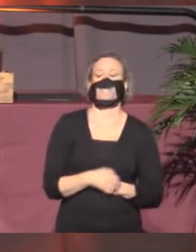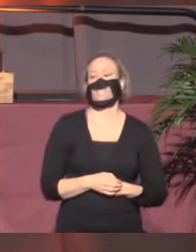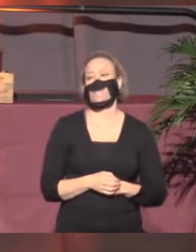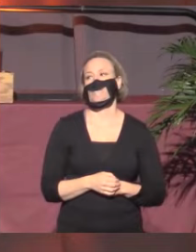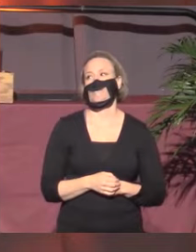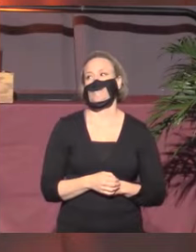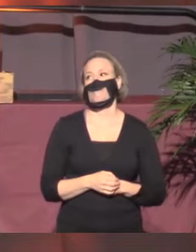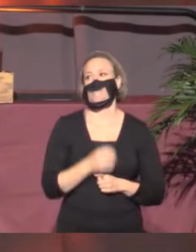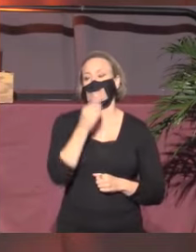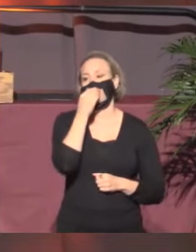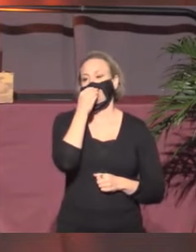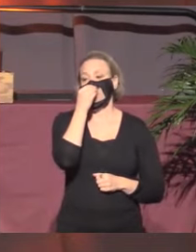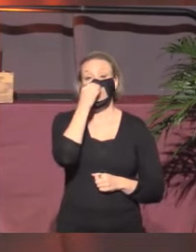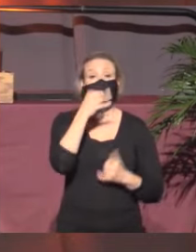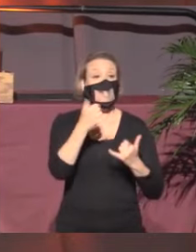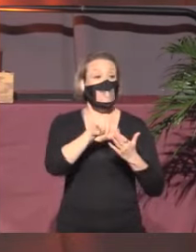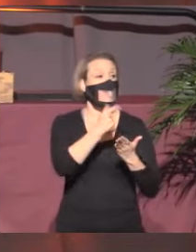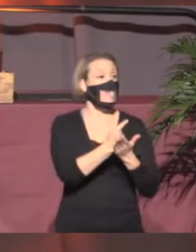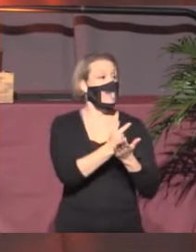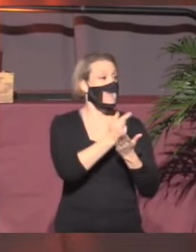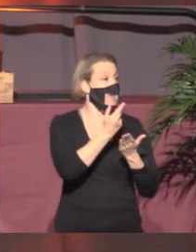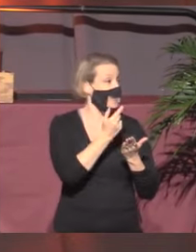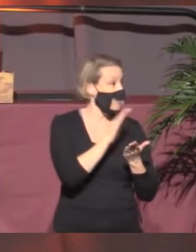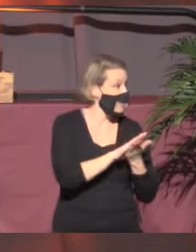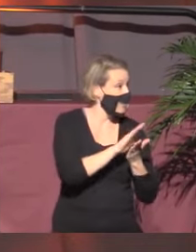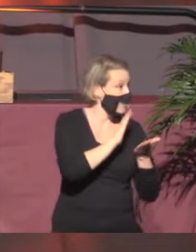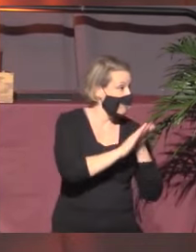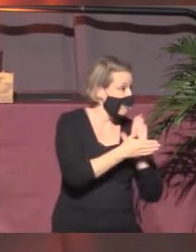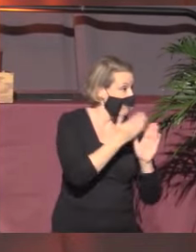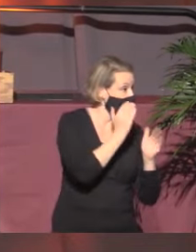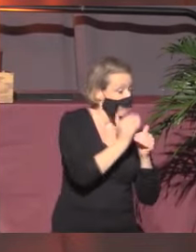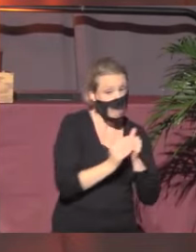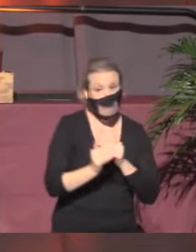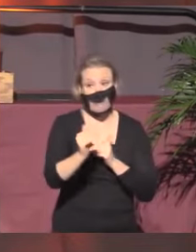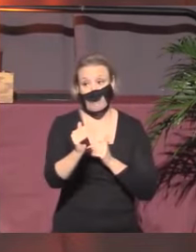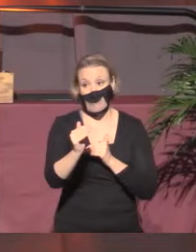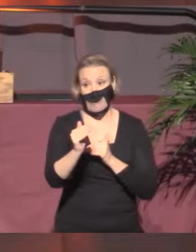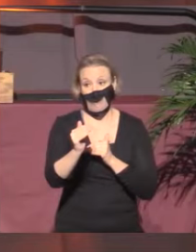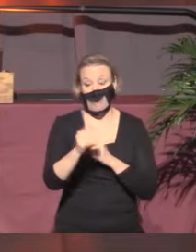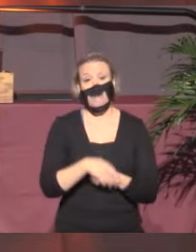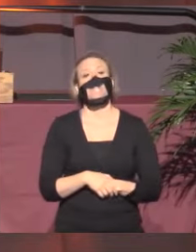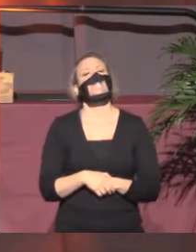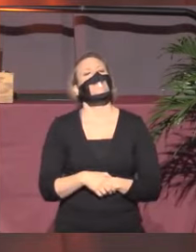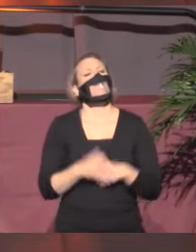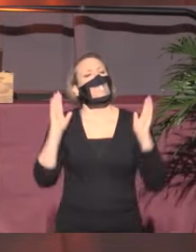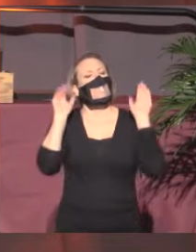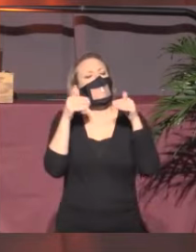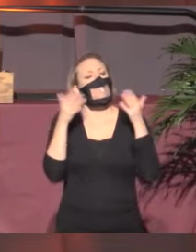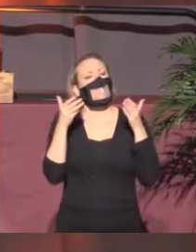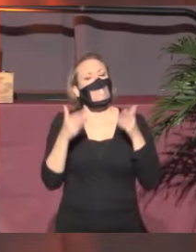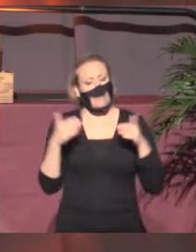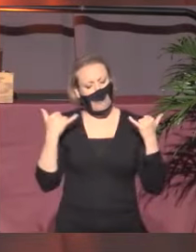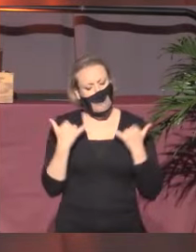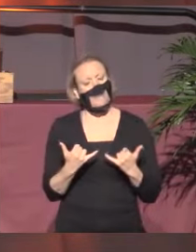Now, as we close this chapter of our lives and begin to write the next, I encourage us to keep our focus on the present. Tomorrow is unpredictable, so